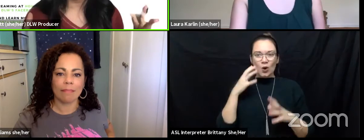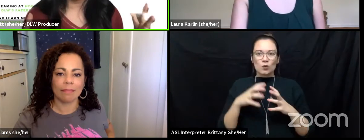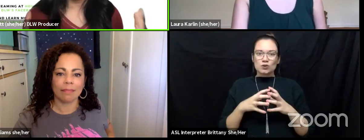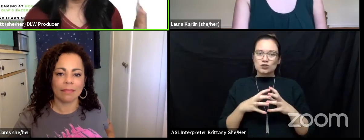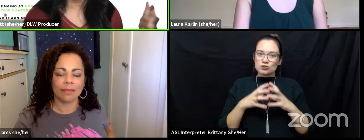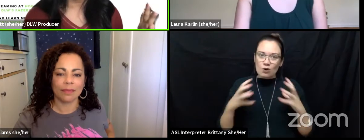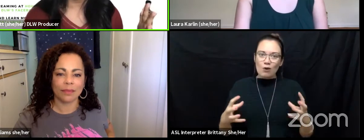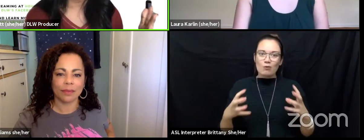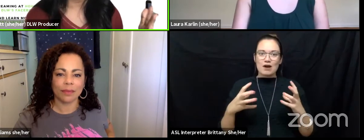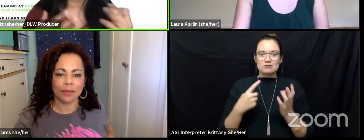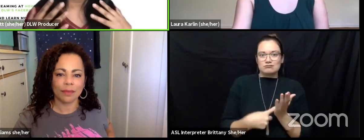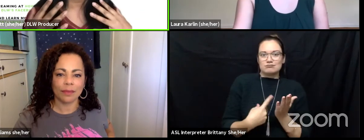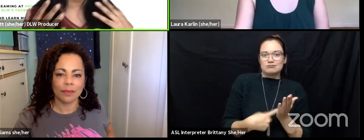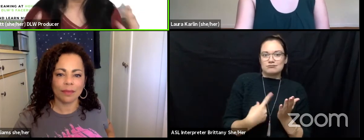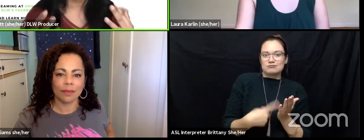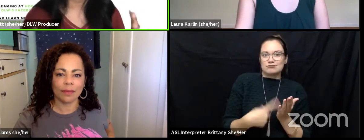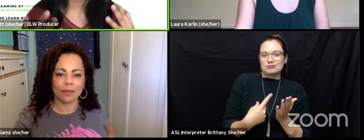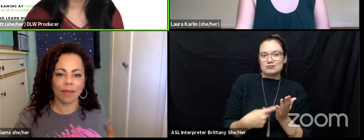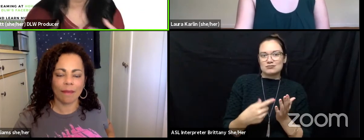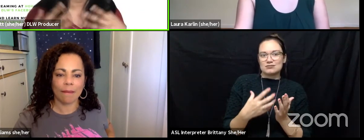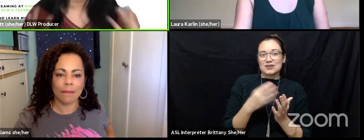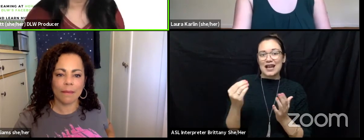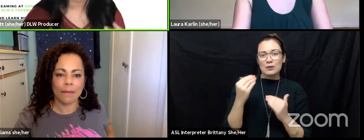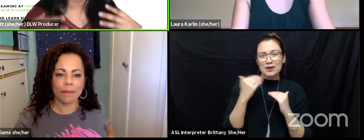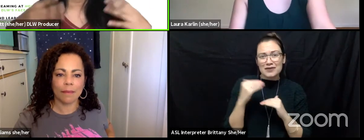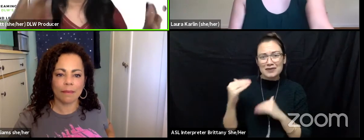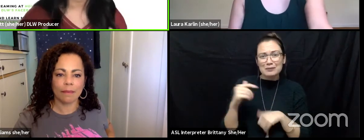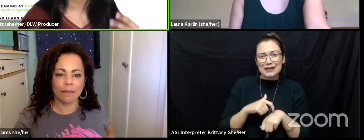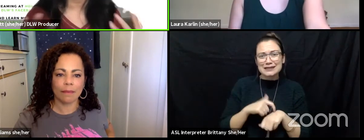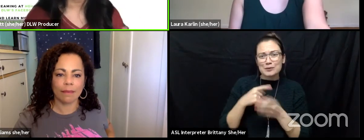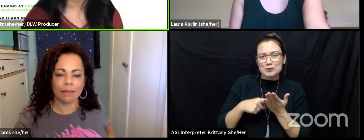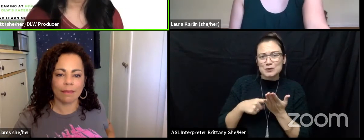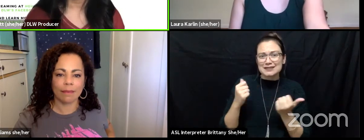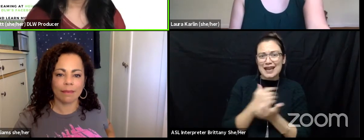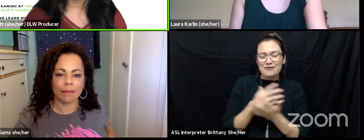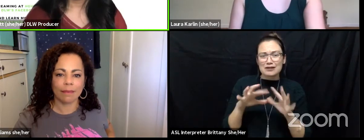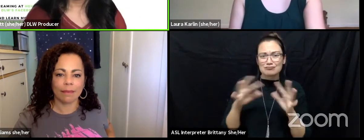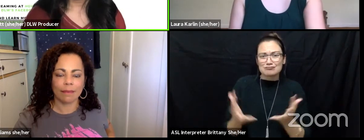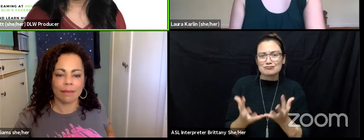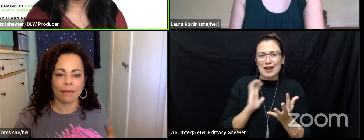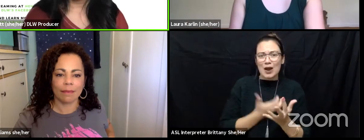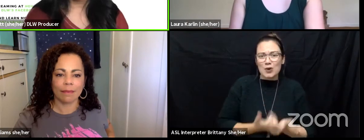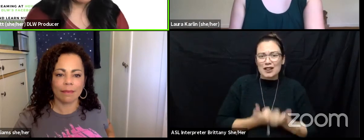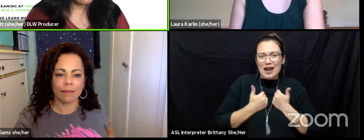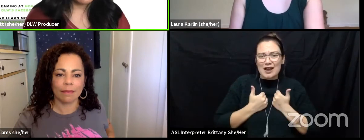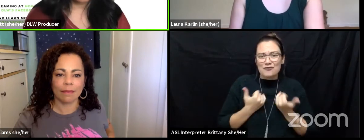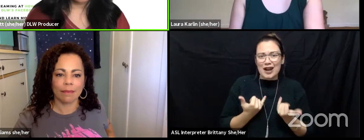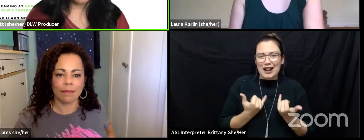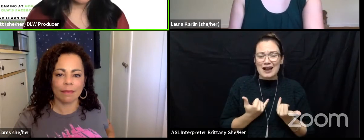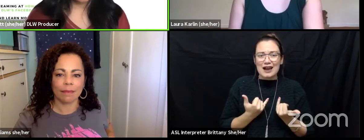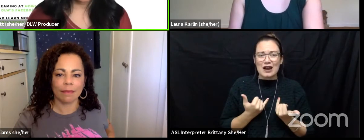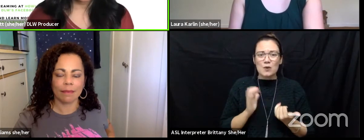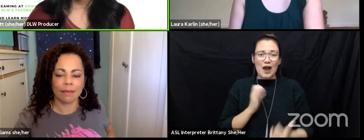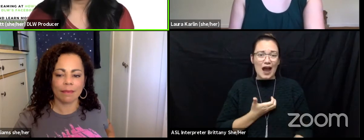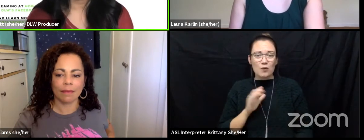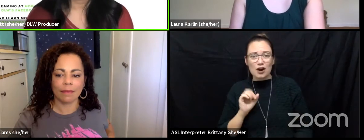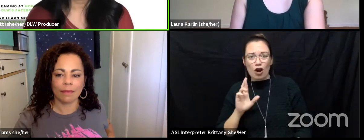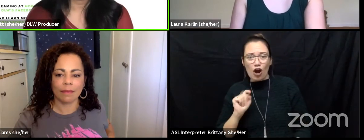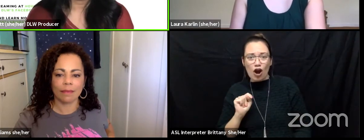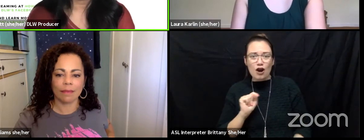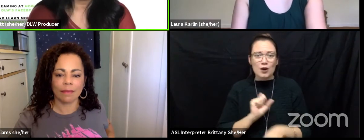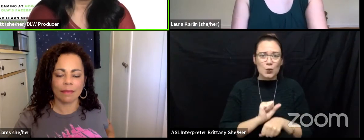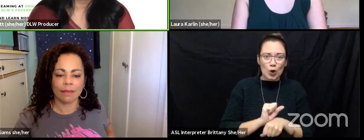so much to talk about, and this is such little time to talk about all the things that are encompassing our lives, and our art and our work during this